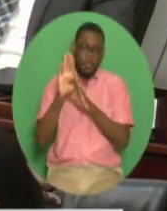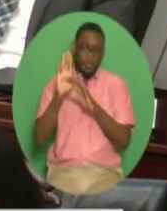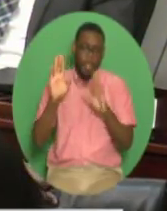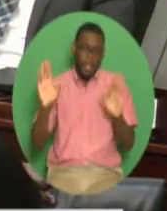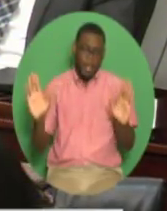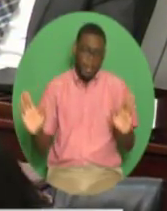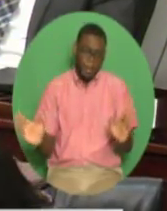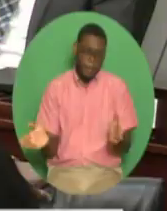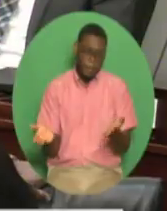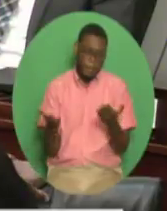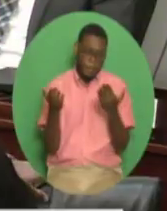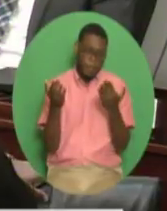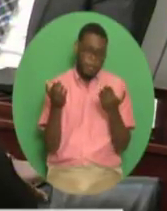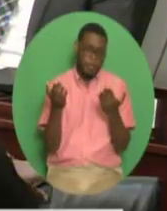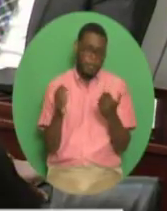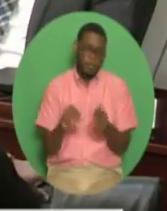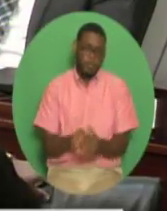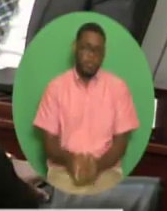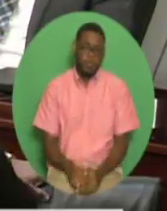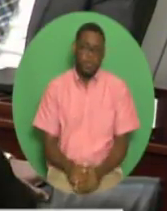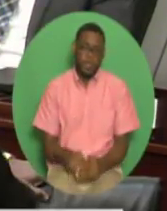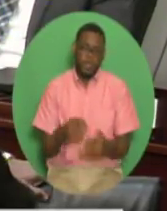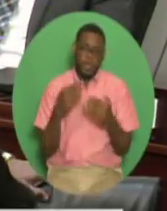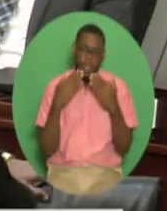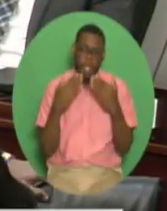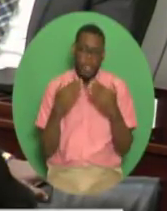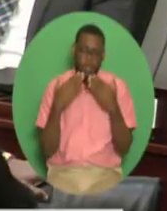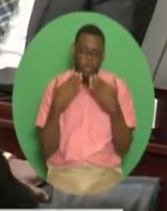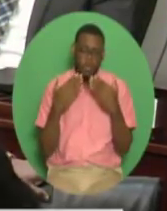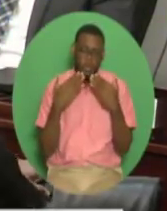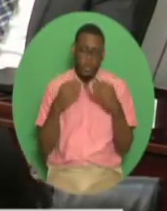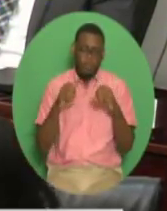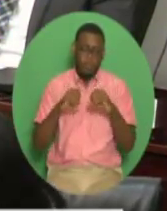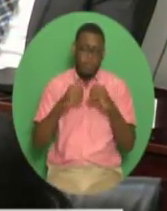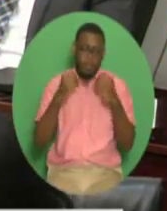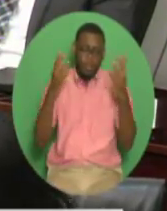given in this area. Thank you very much, Madam Minister.